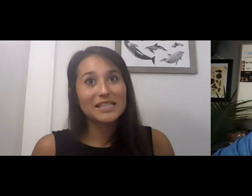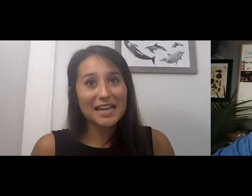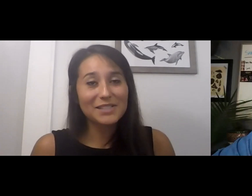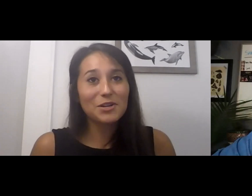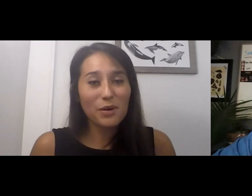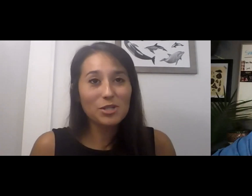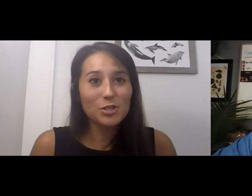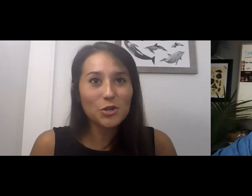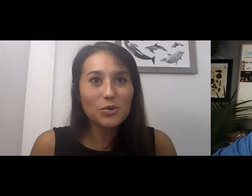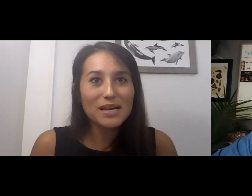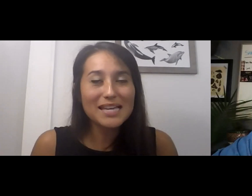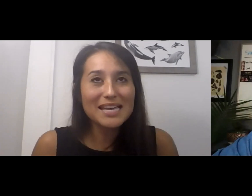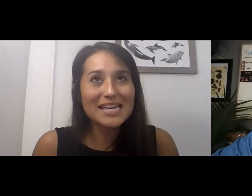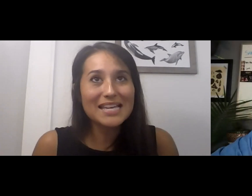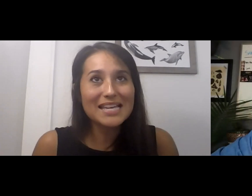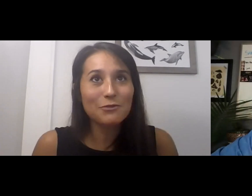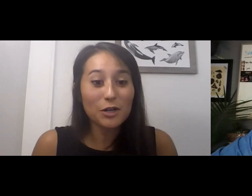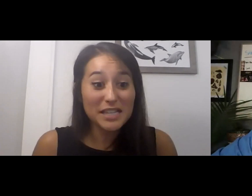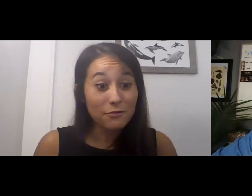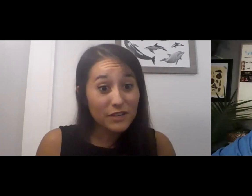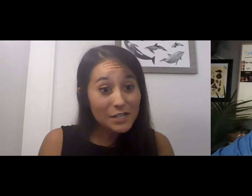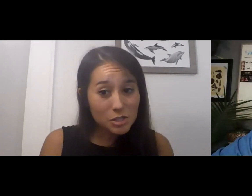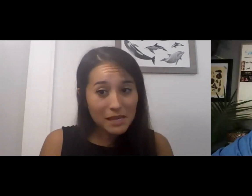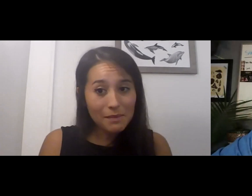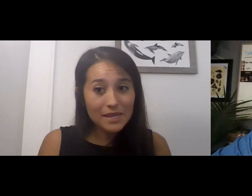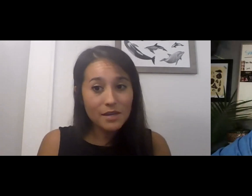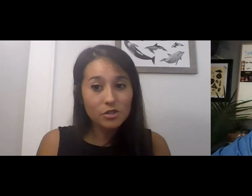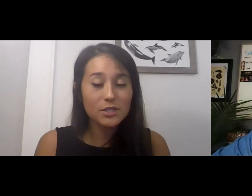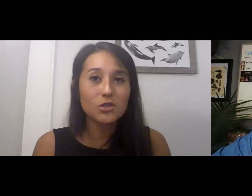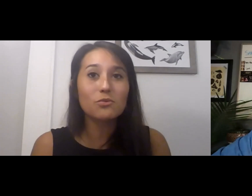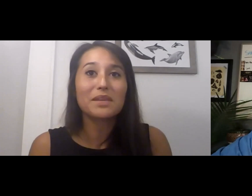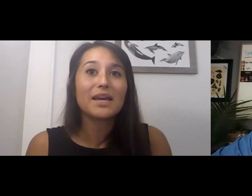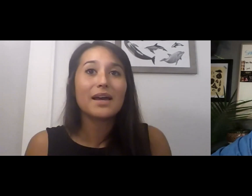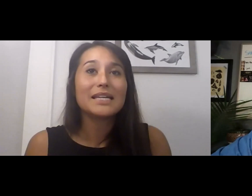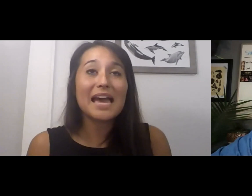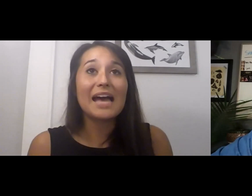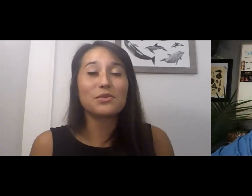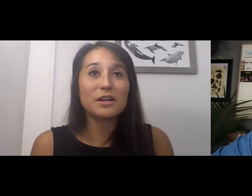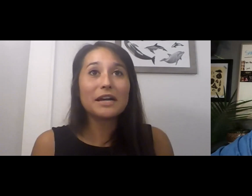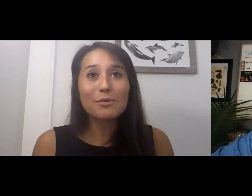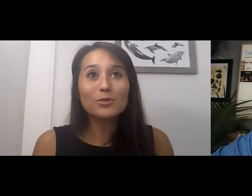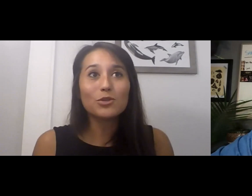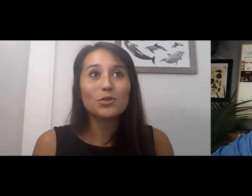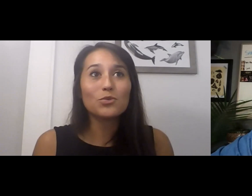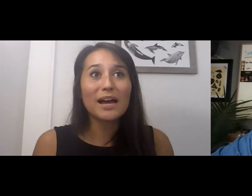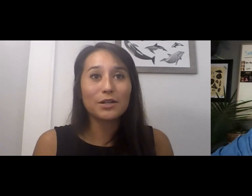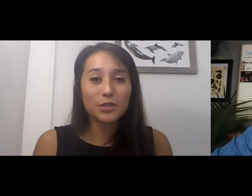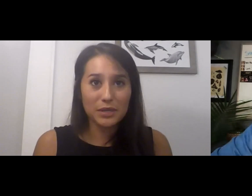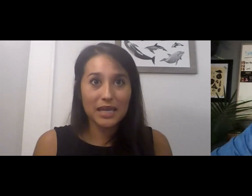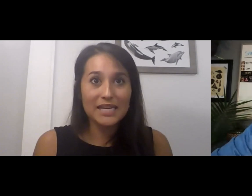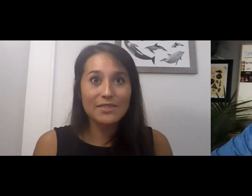Ooh, that's a good question. So as far as like fish maybe in the ocean, so they're able